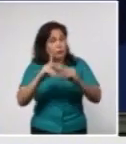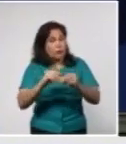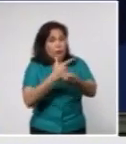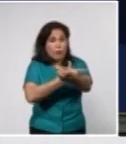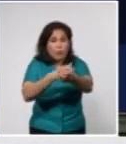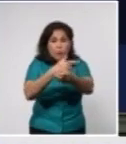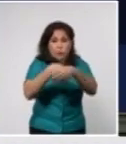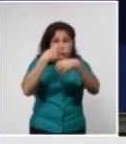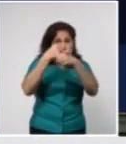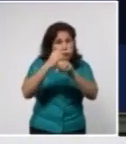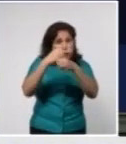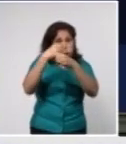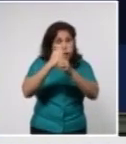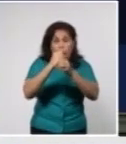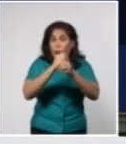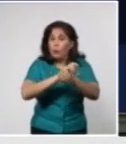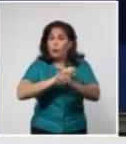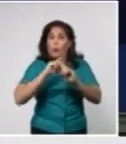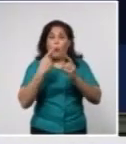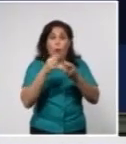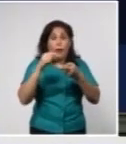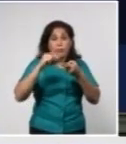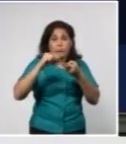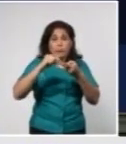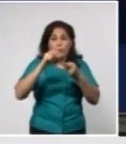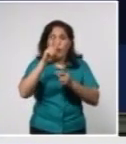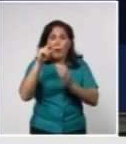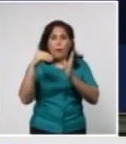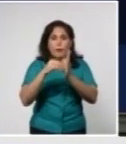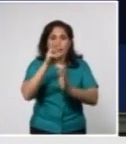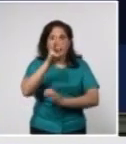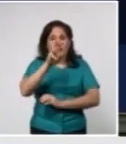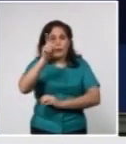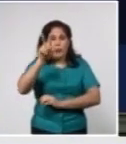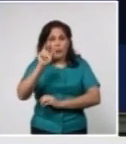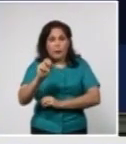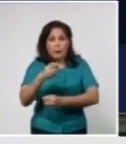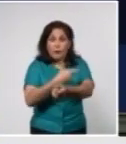103. As a result of the study of these